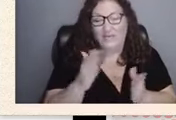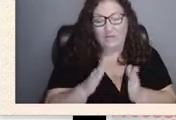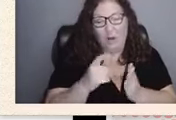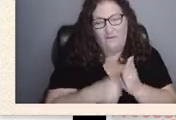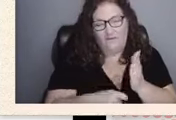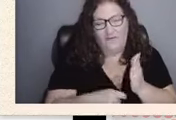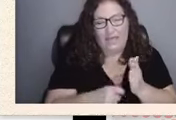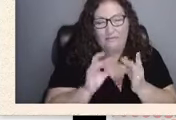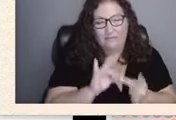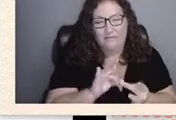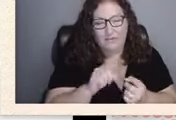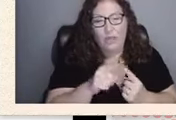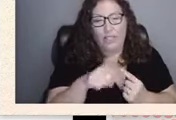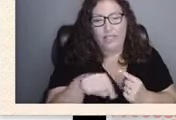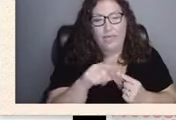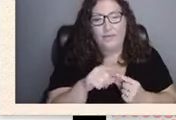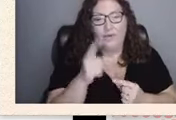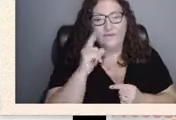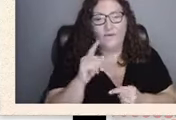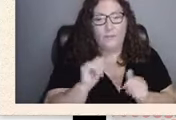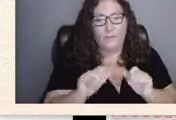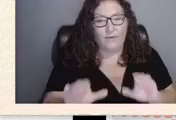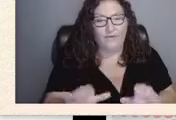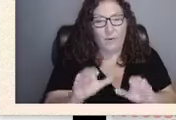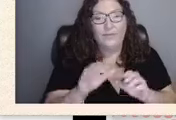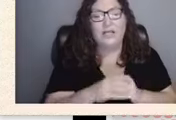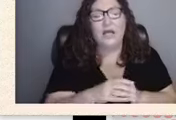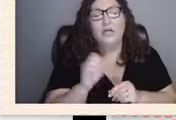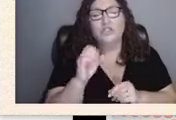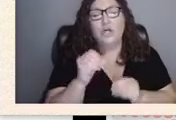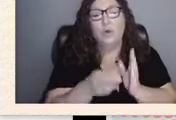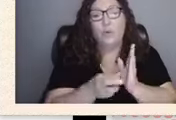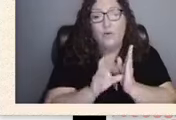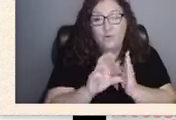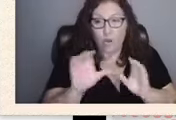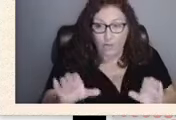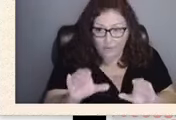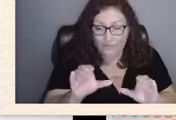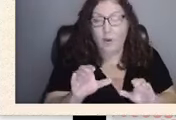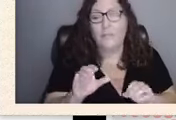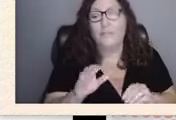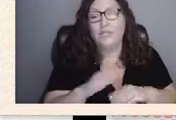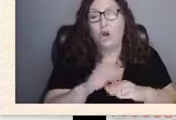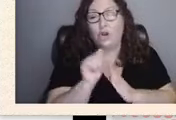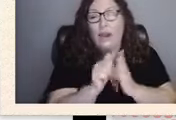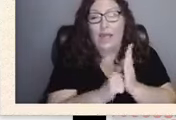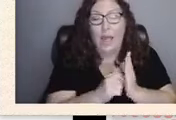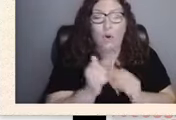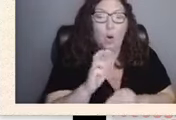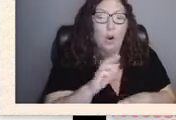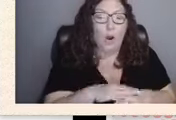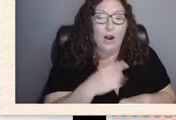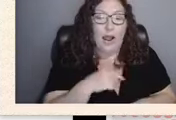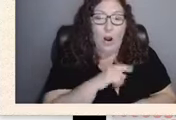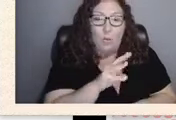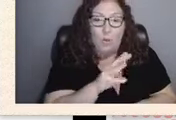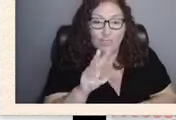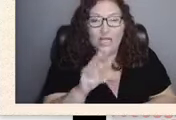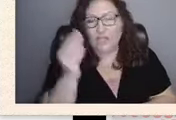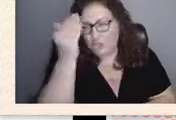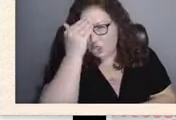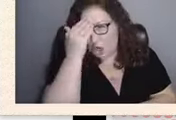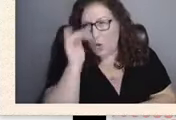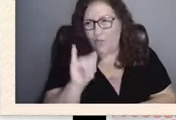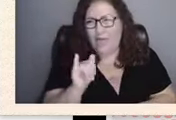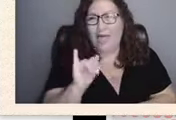that's net of performance. So when you review the performance on your account or on our website, just know that this